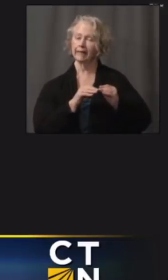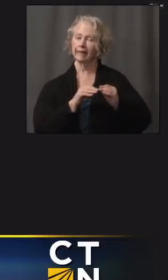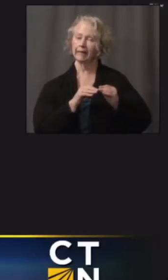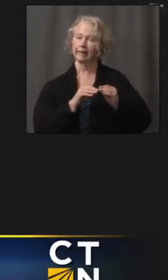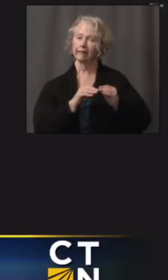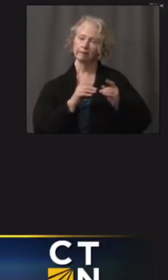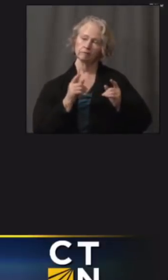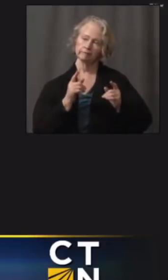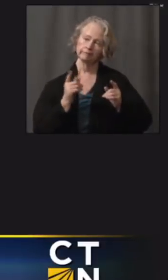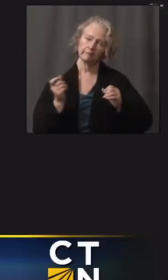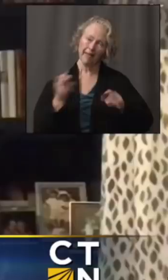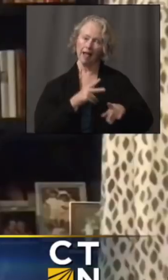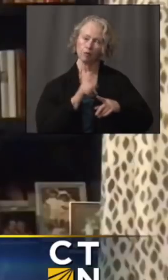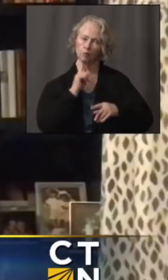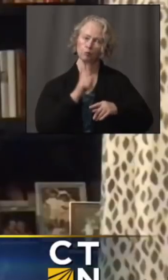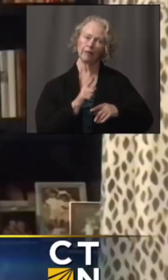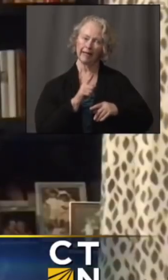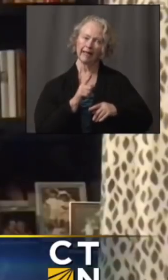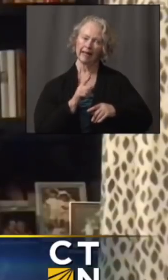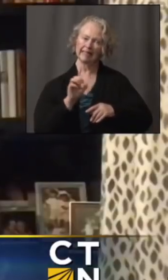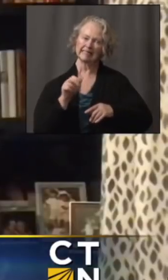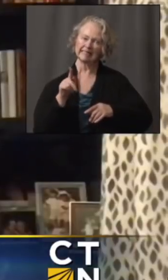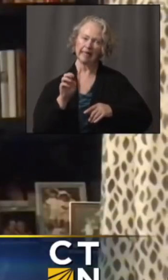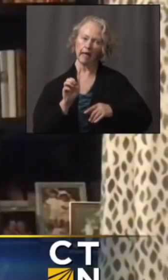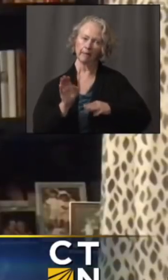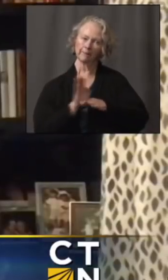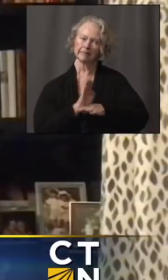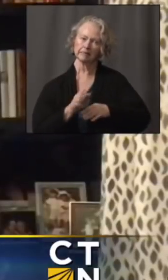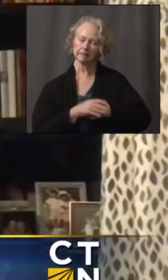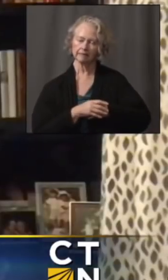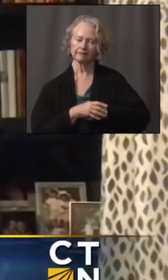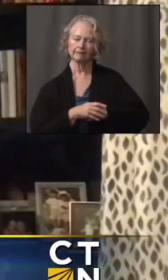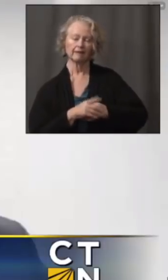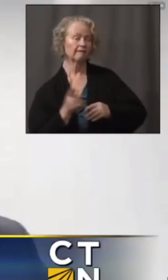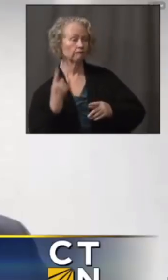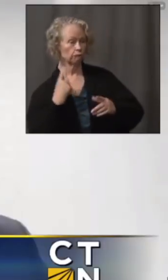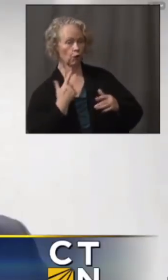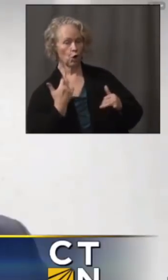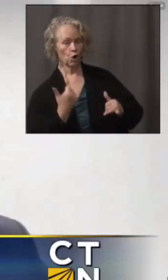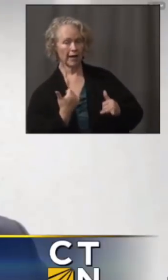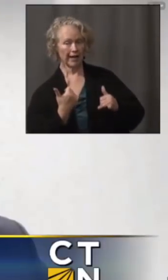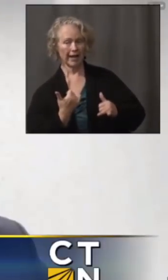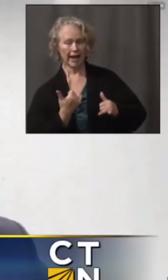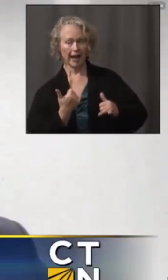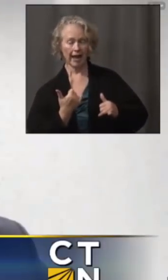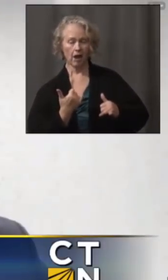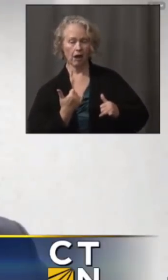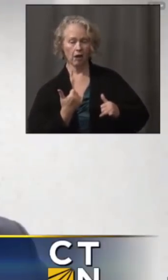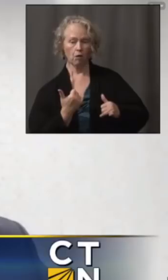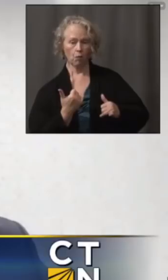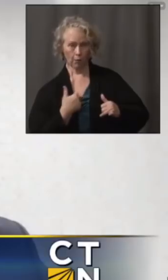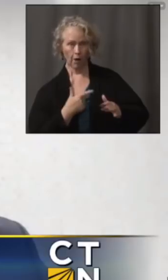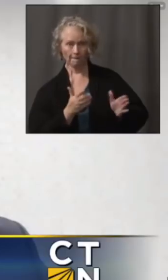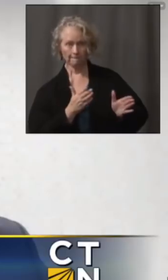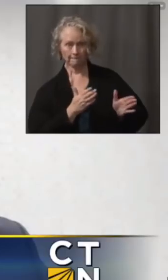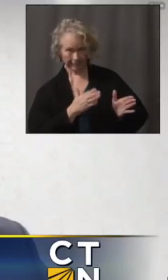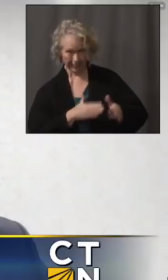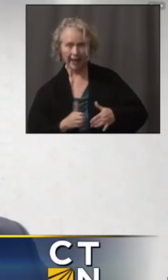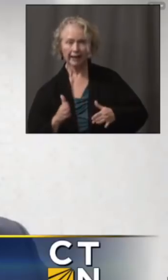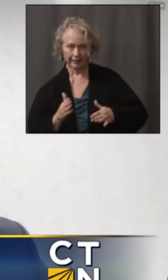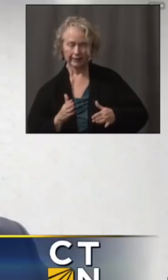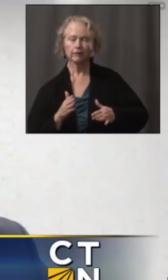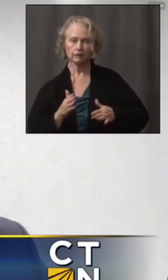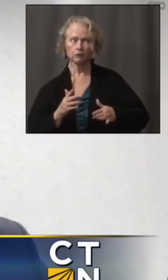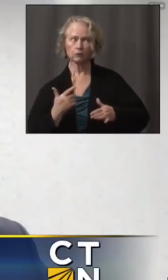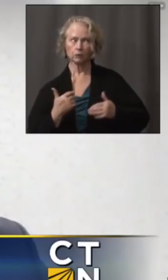business? Yeah, what do you think about that, Paul? As of right now, we are planning to have